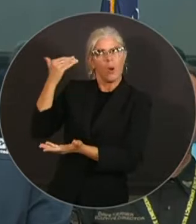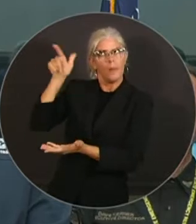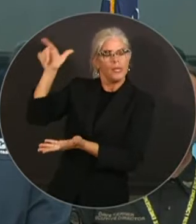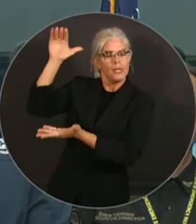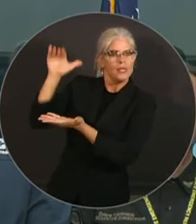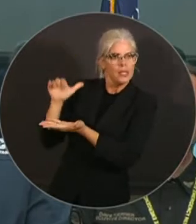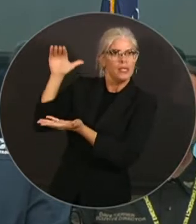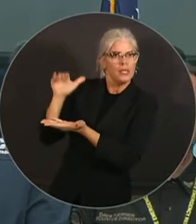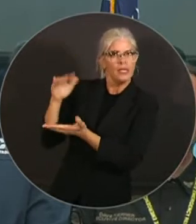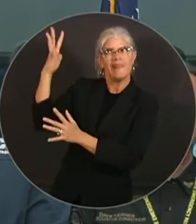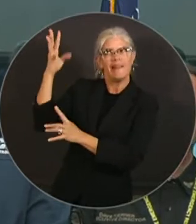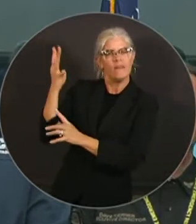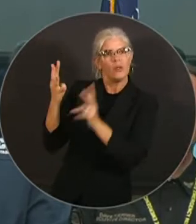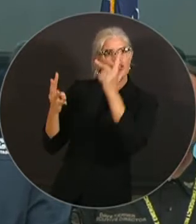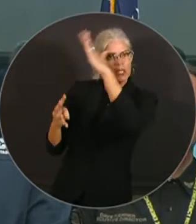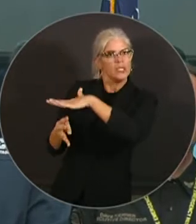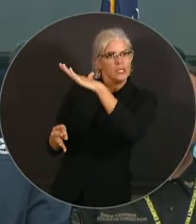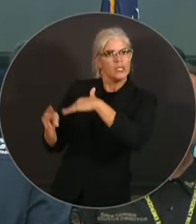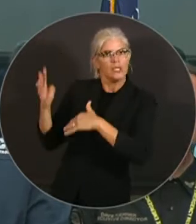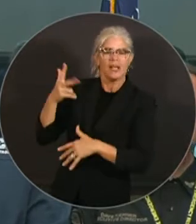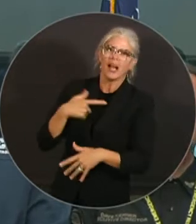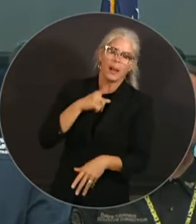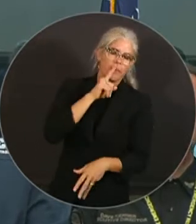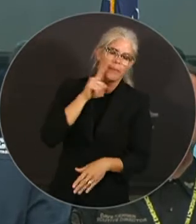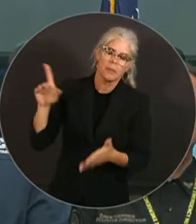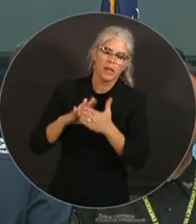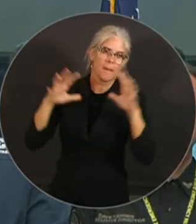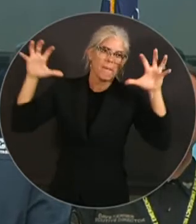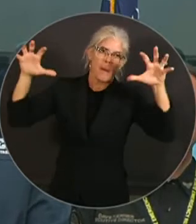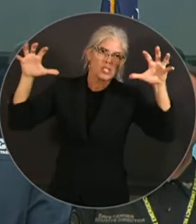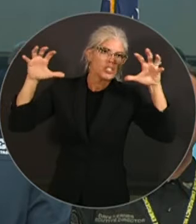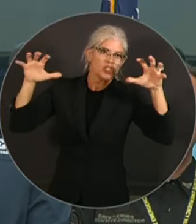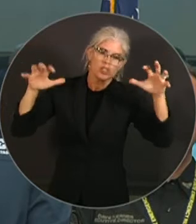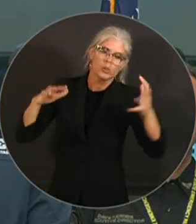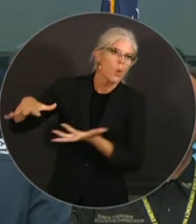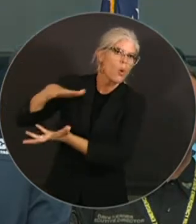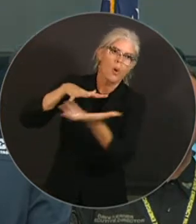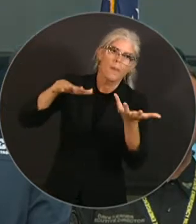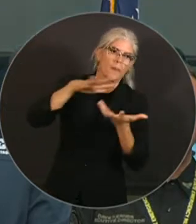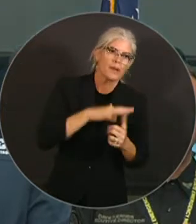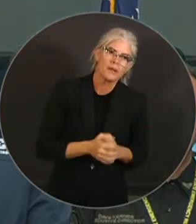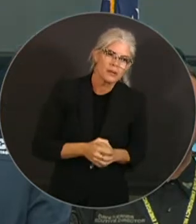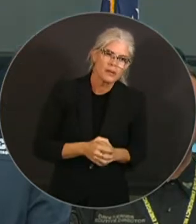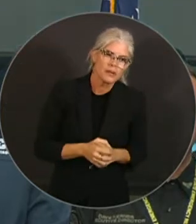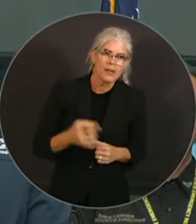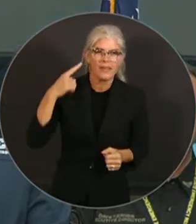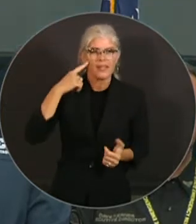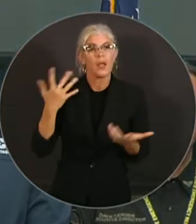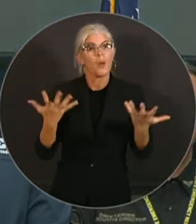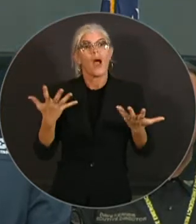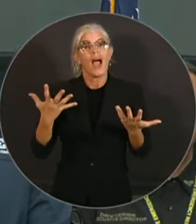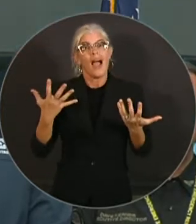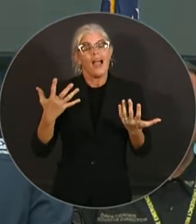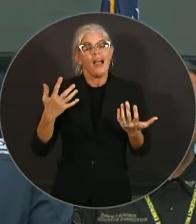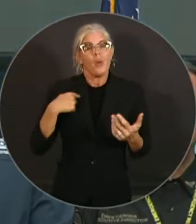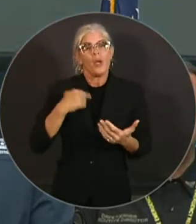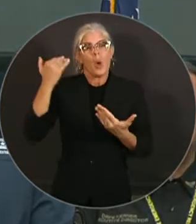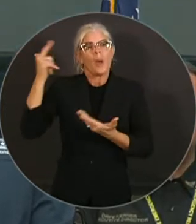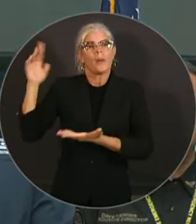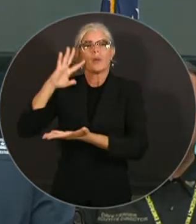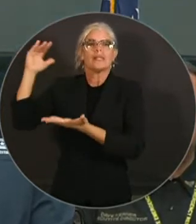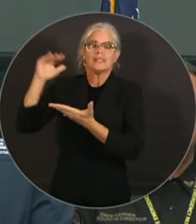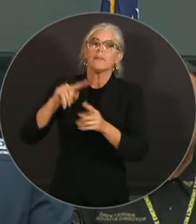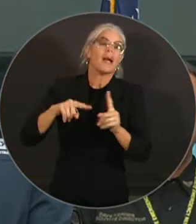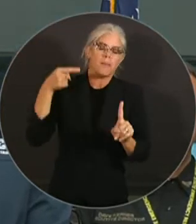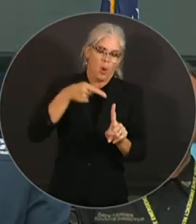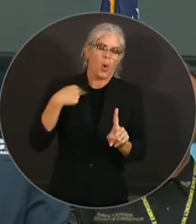assume this is going to be a monster. There's going to absolutely be a need for that. So I think what will end up happening on some of this stuff, you're going to have the search and rescue. You're